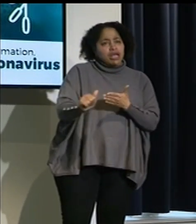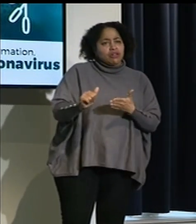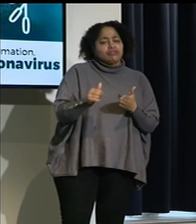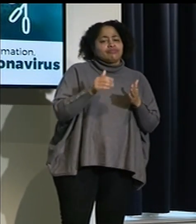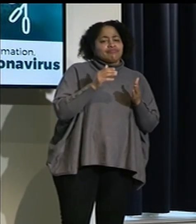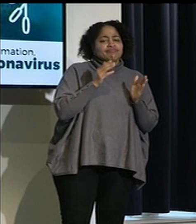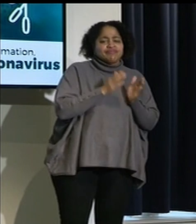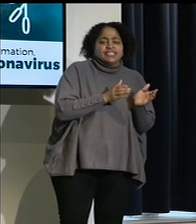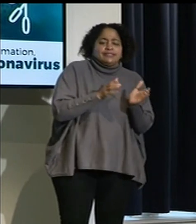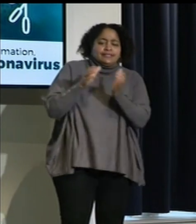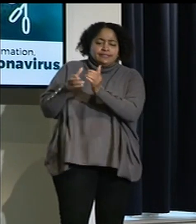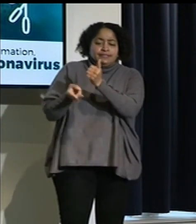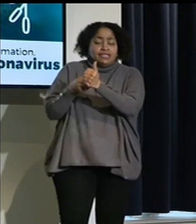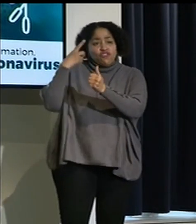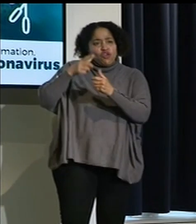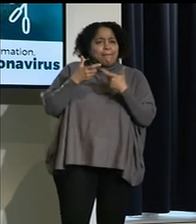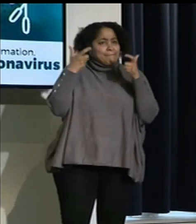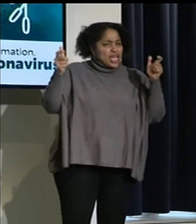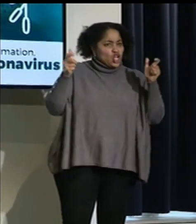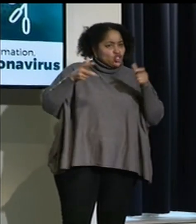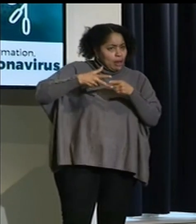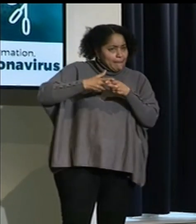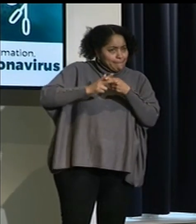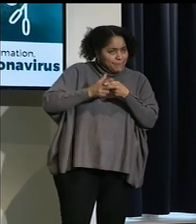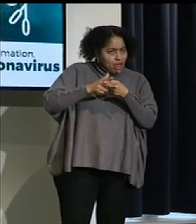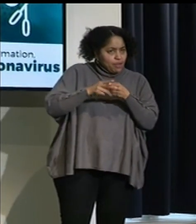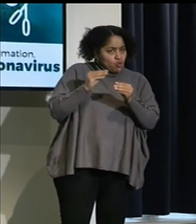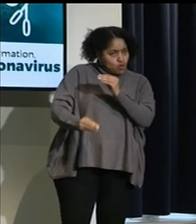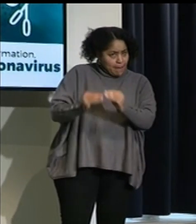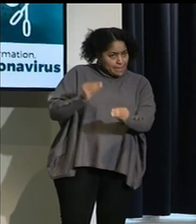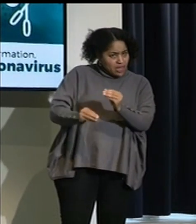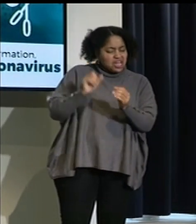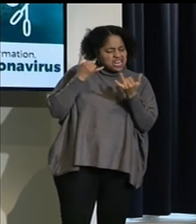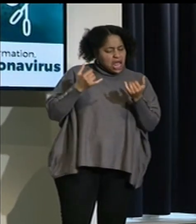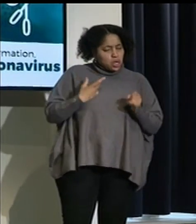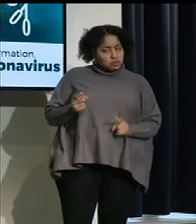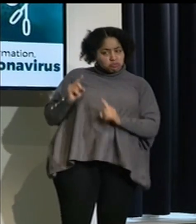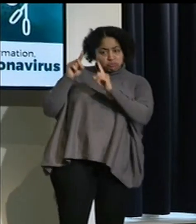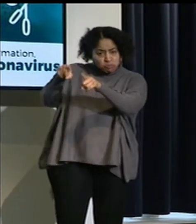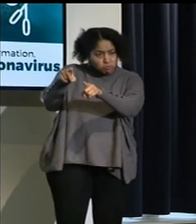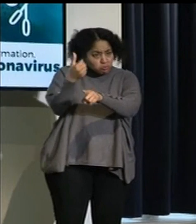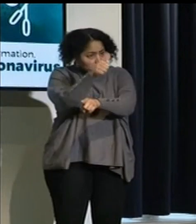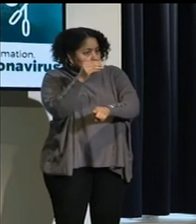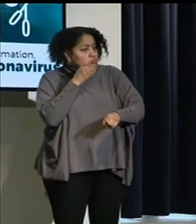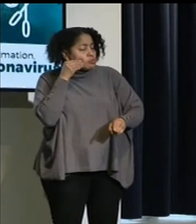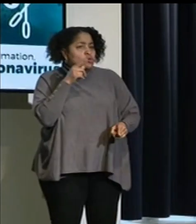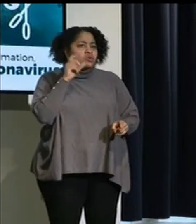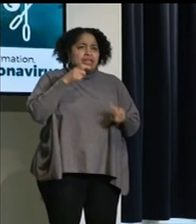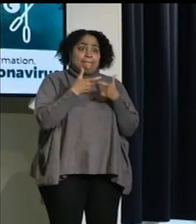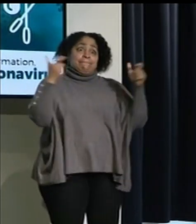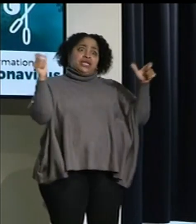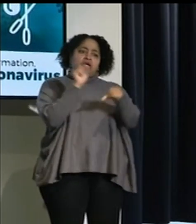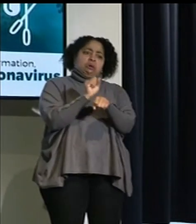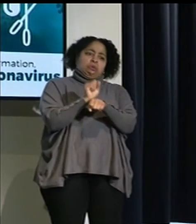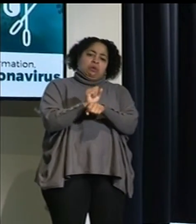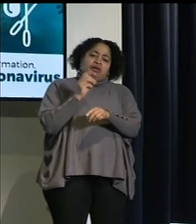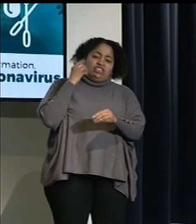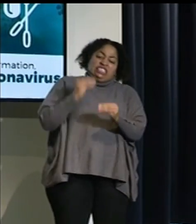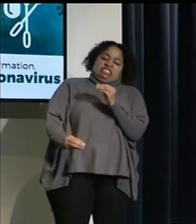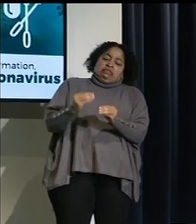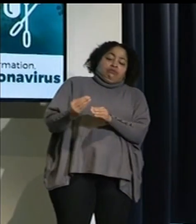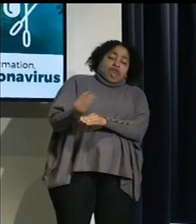set aside for major plumbing repairs. So we can now get to any home that needs a major plumbing repair to get water